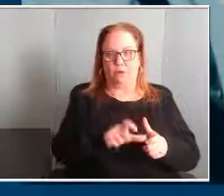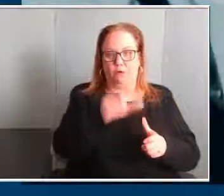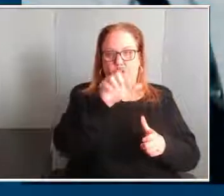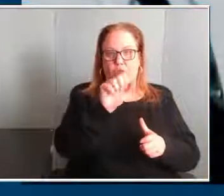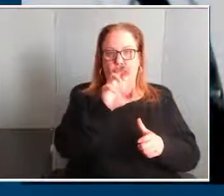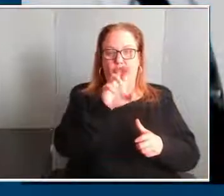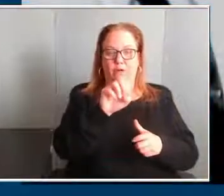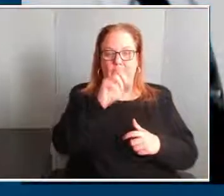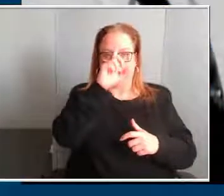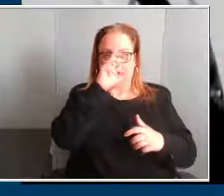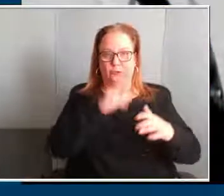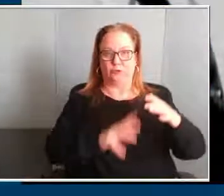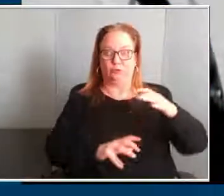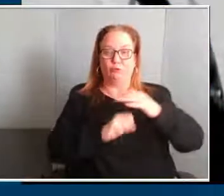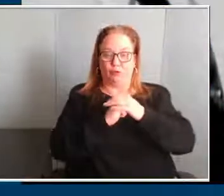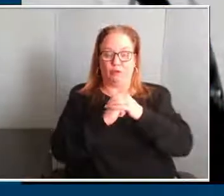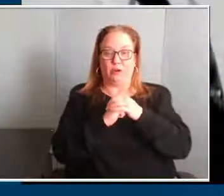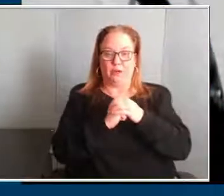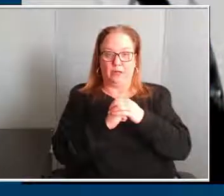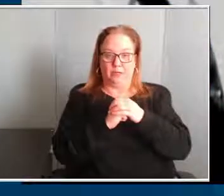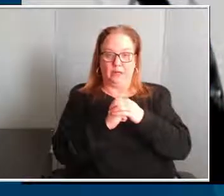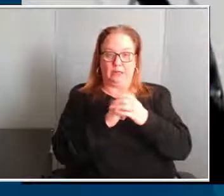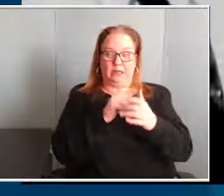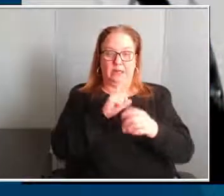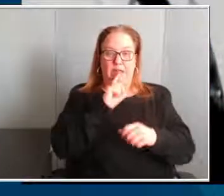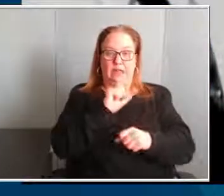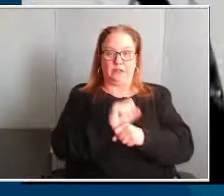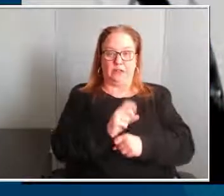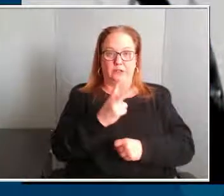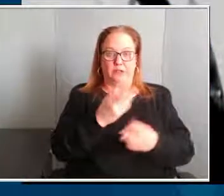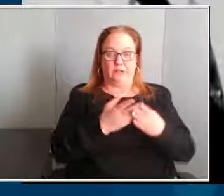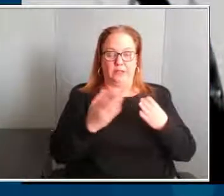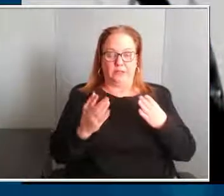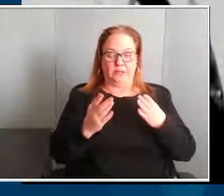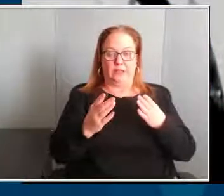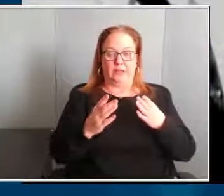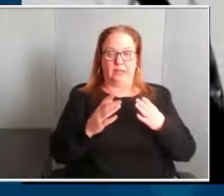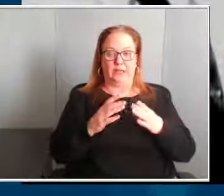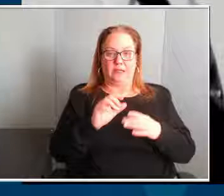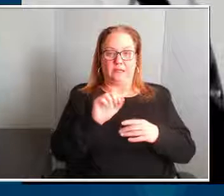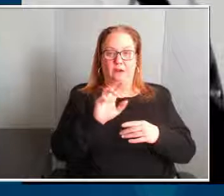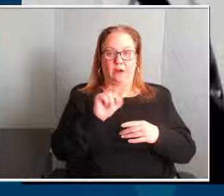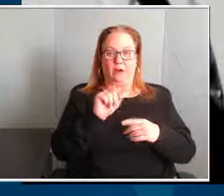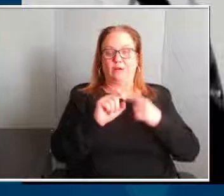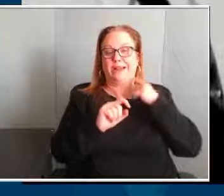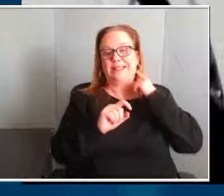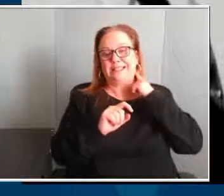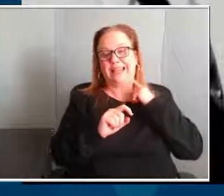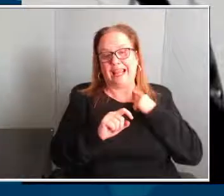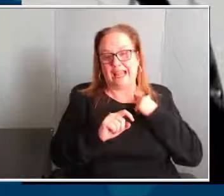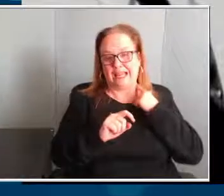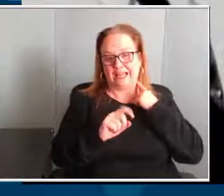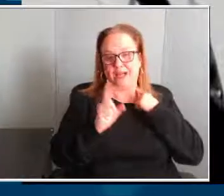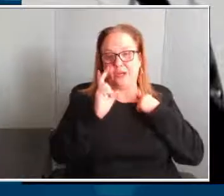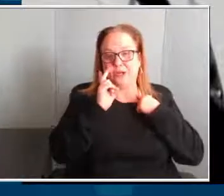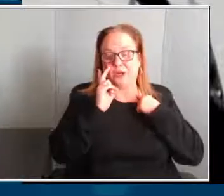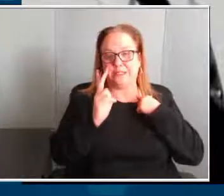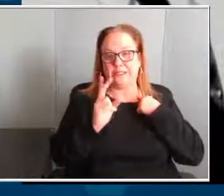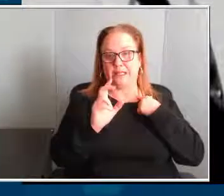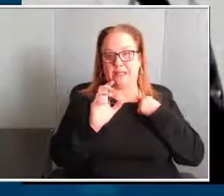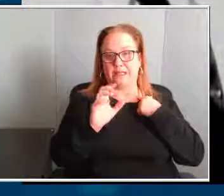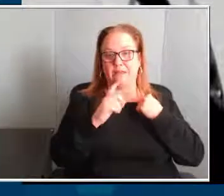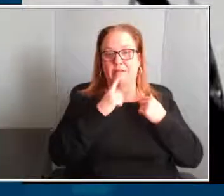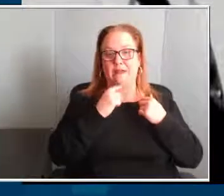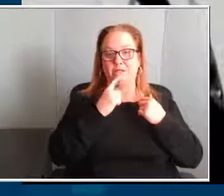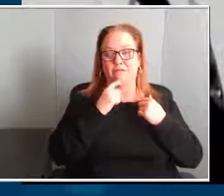there. And so he actually had two things going on. In his carotid artery down his neck, the picture on the left, you can see where that red arrow